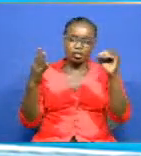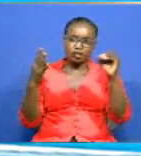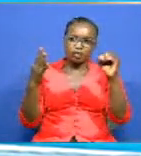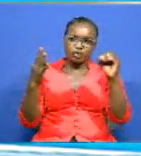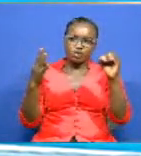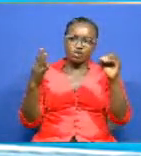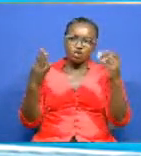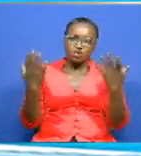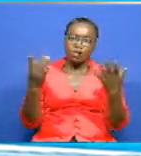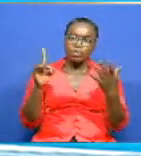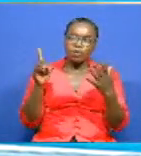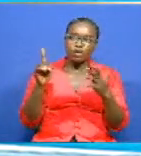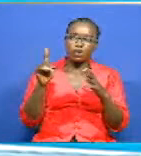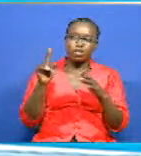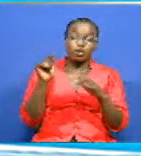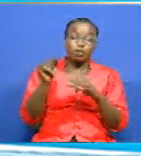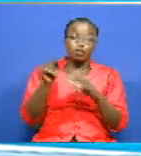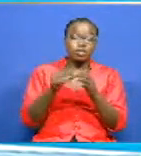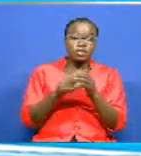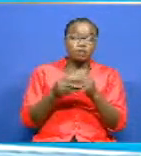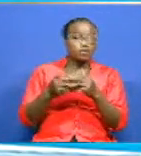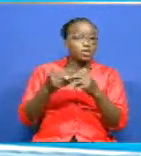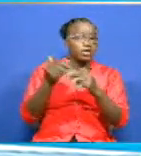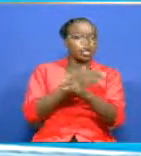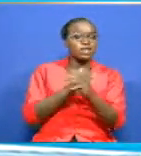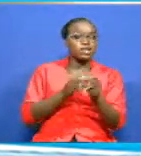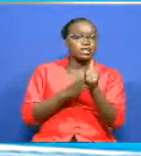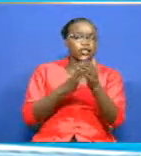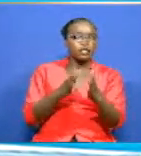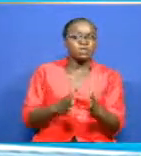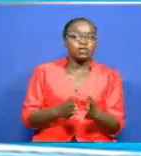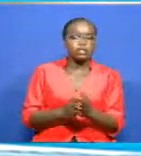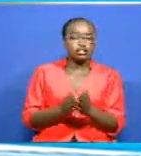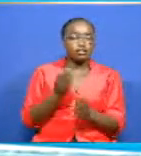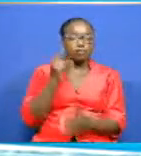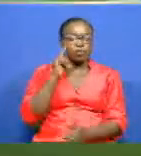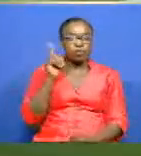and are now 1 point behind Didas Lyon, who are held at 2-2.